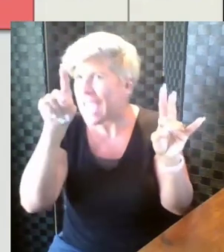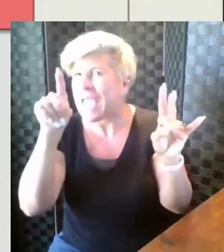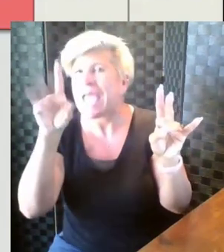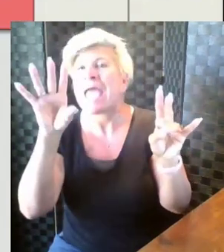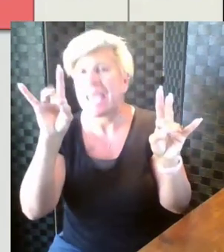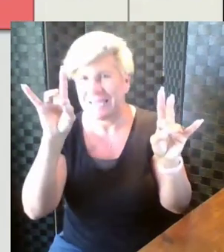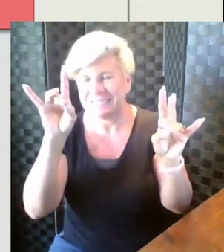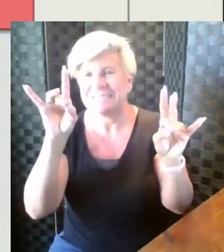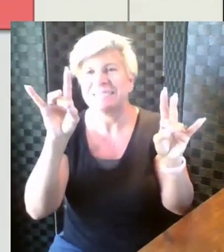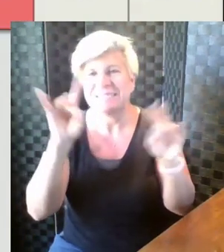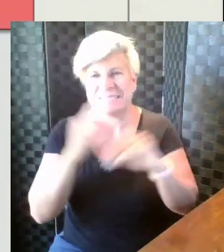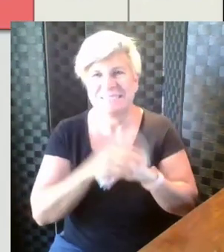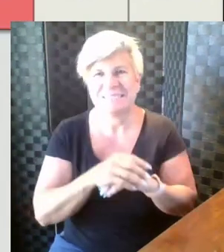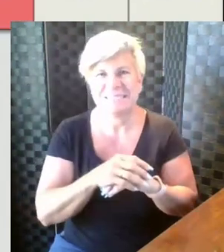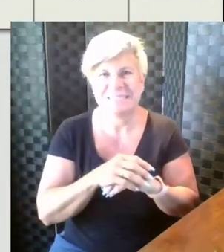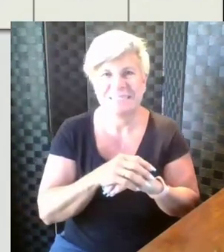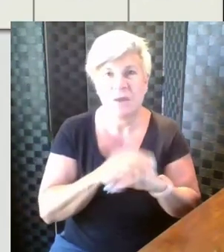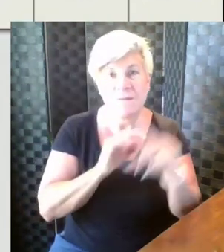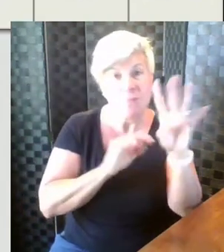8,